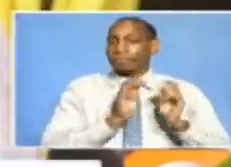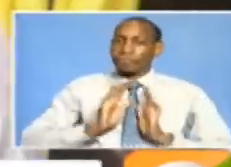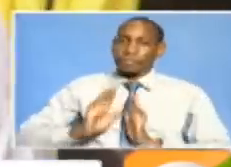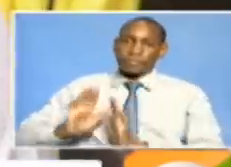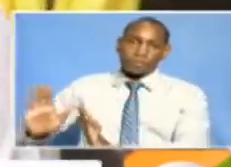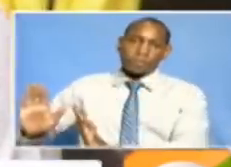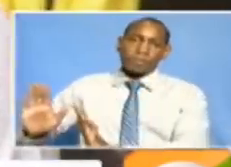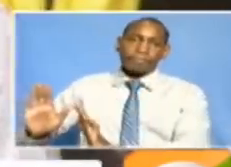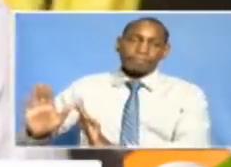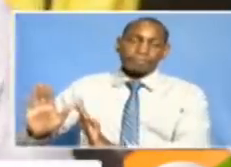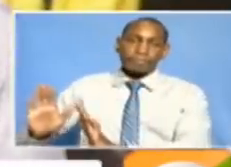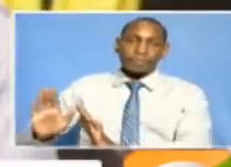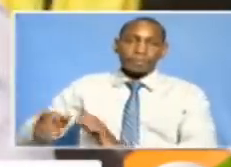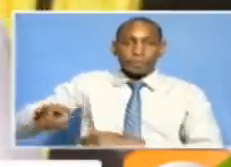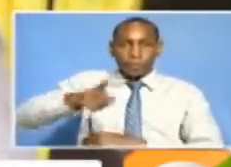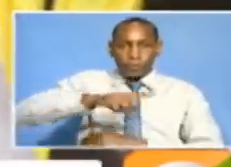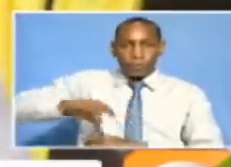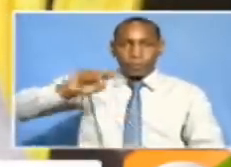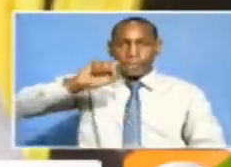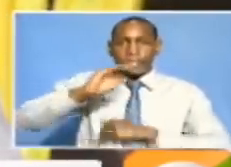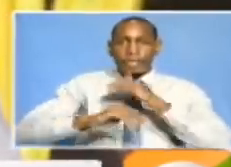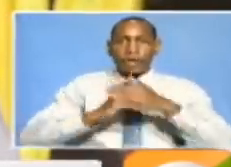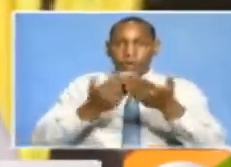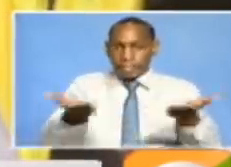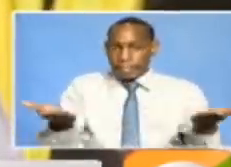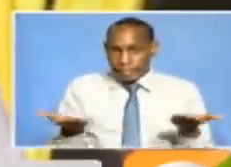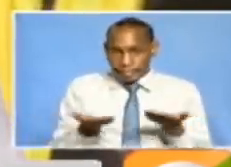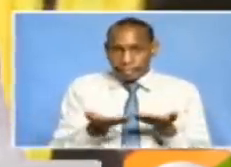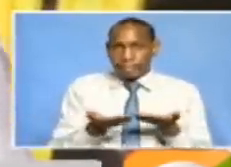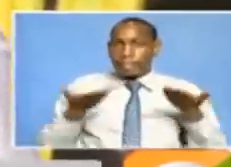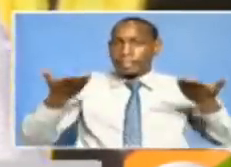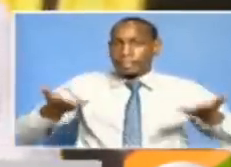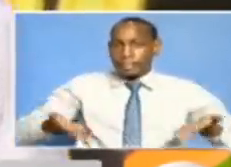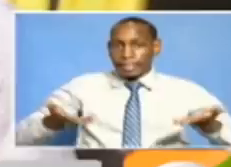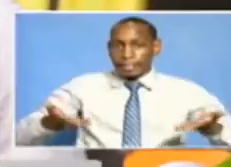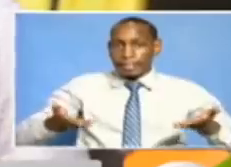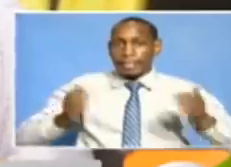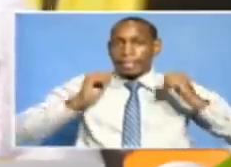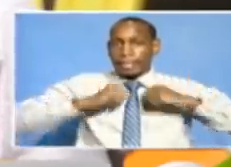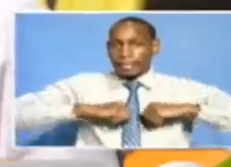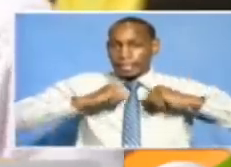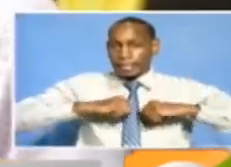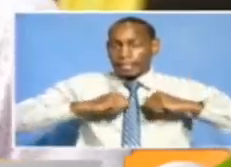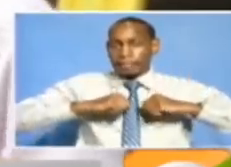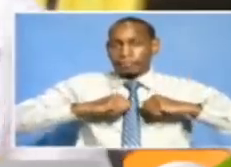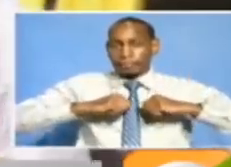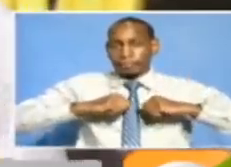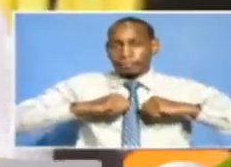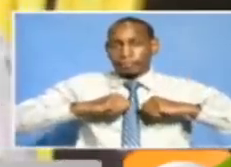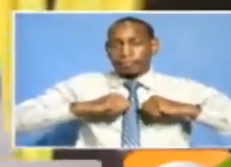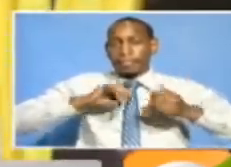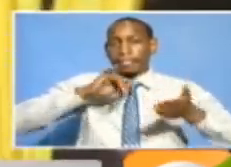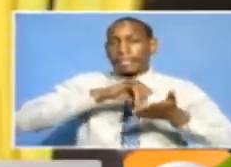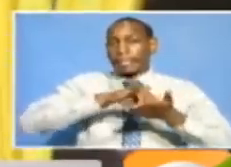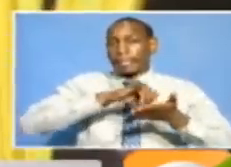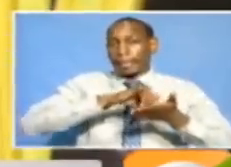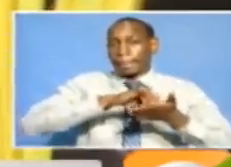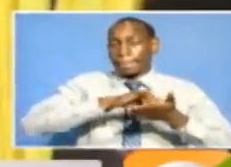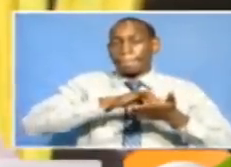tumewacha nyuma. Sisi wote sasa tumekubaliana ya